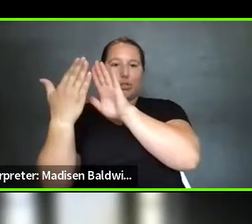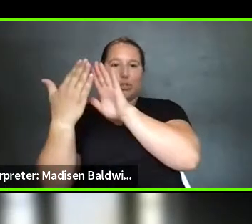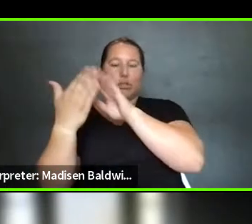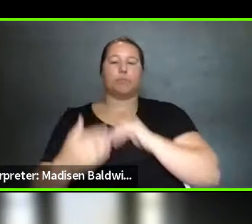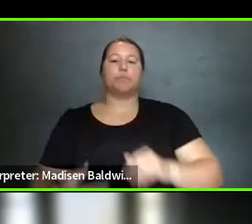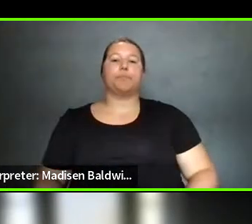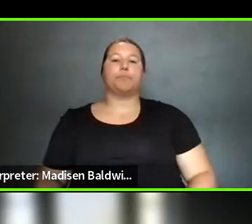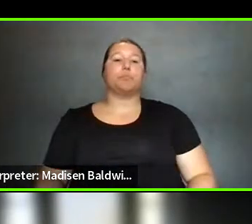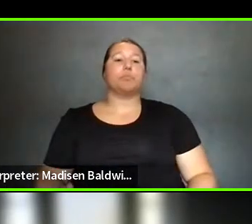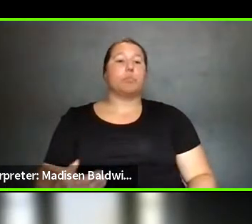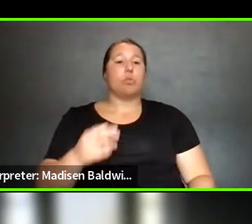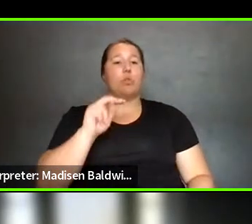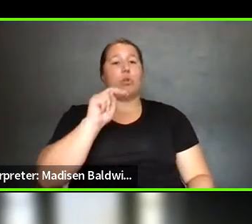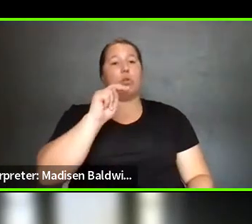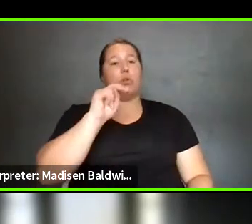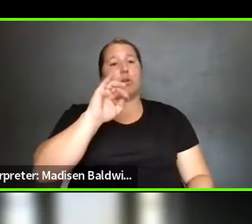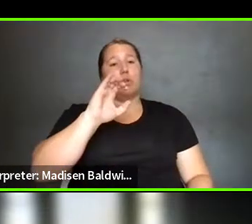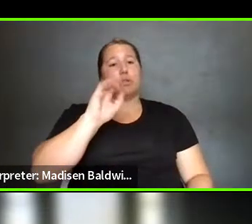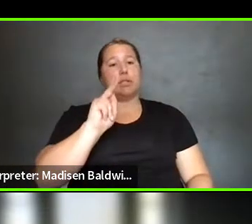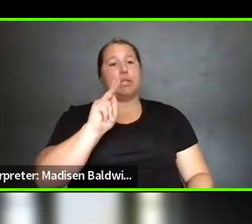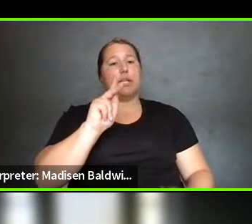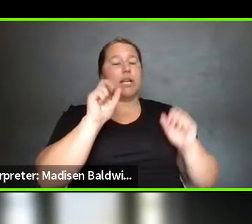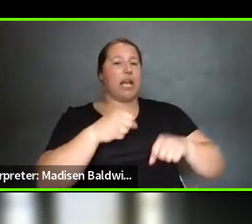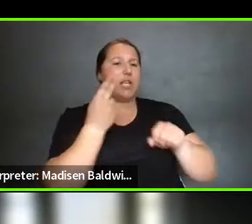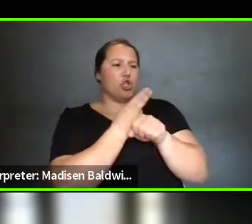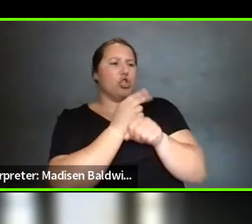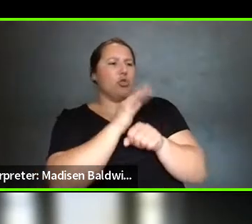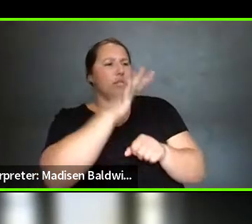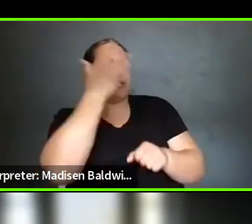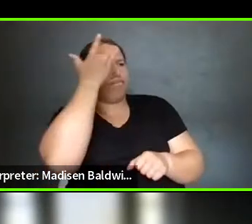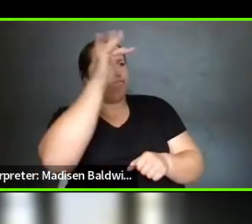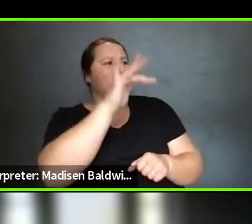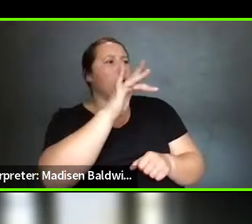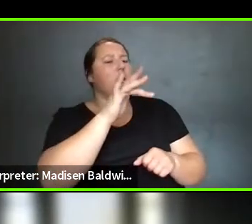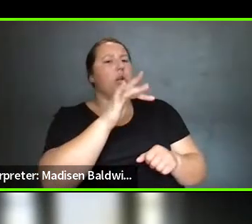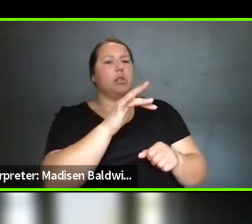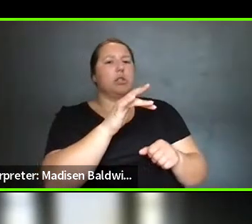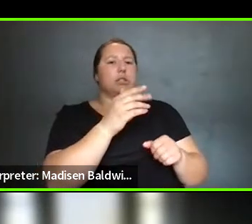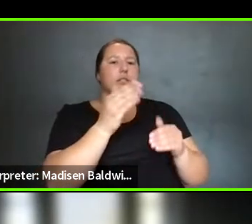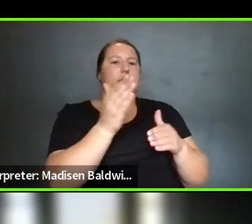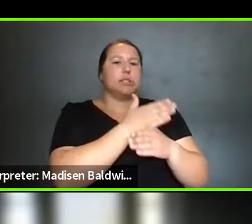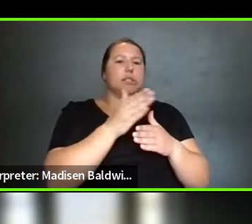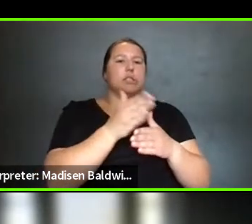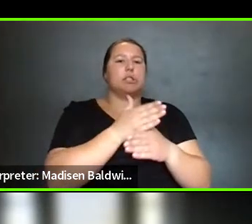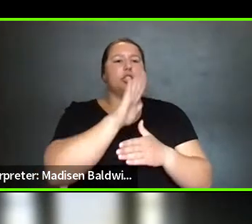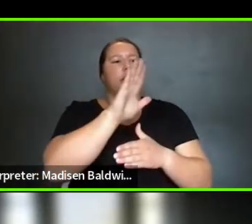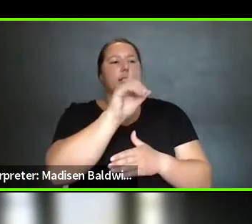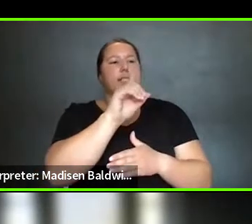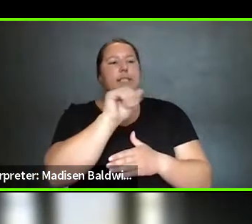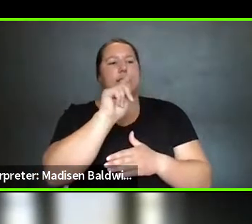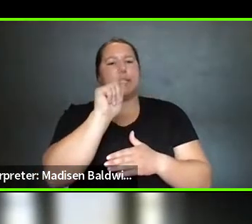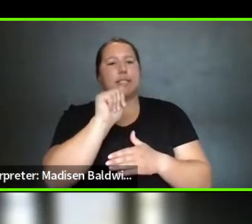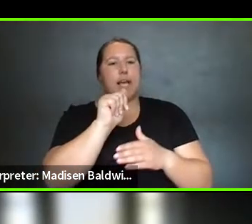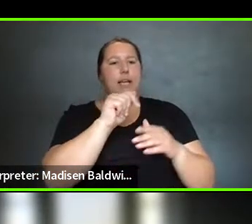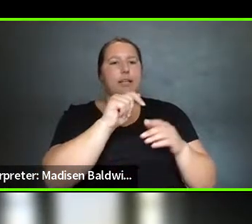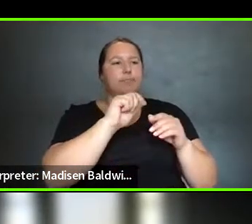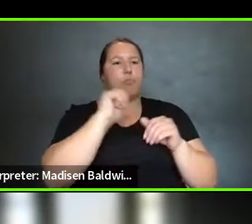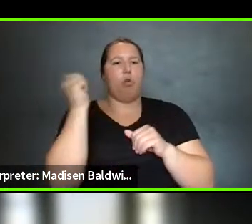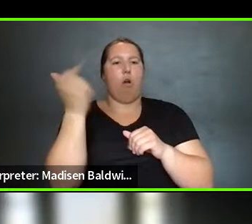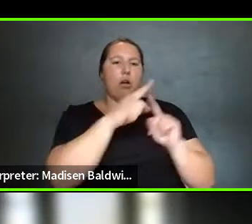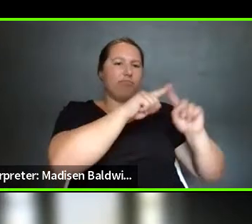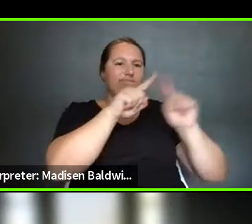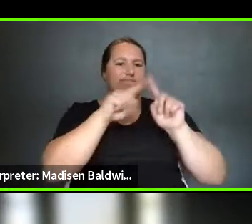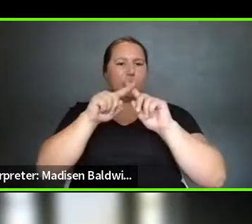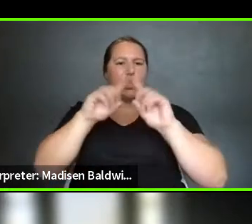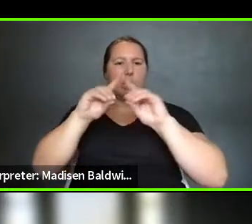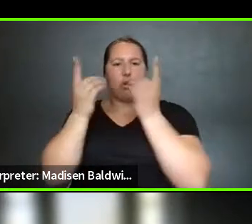his expertise to make sure that data is shared widely across different departments, I'd really, really recommend maybe having a conversation